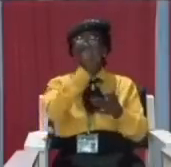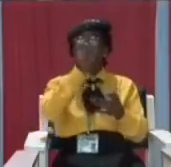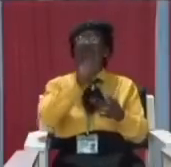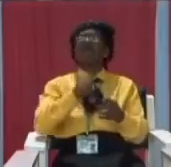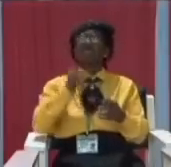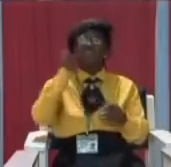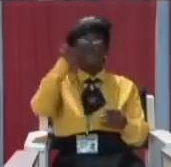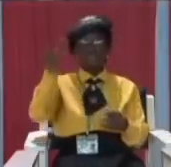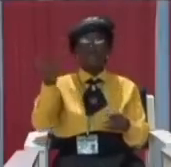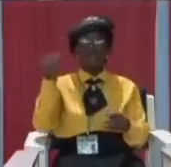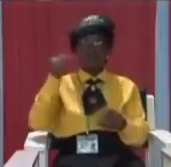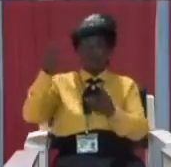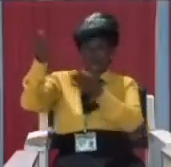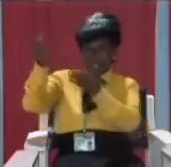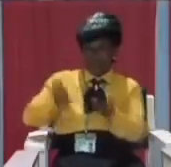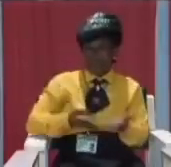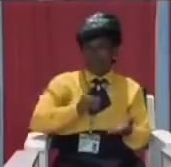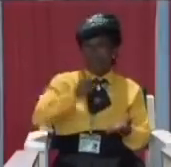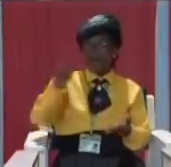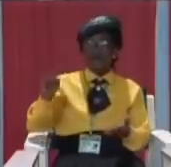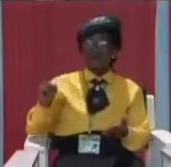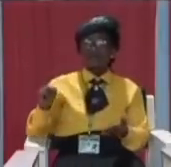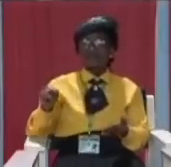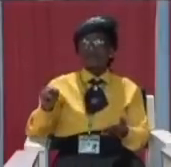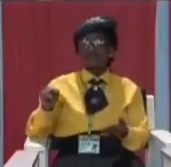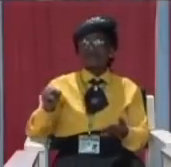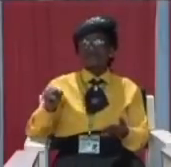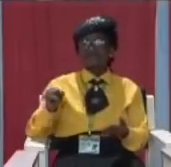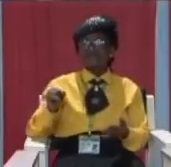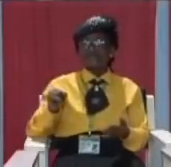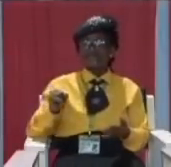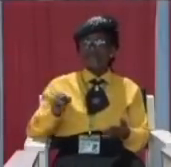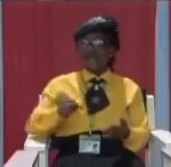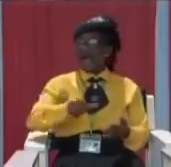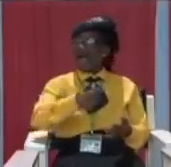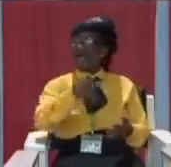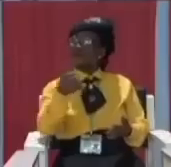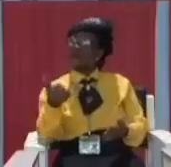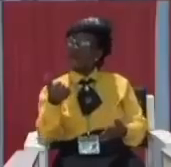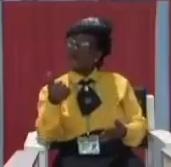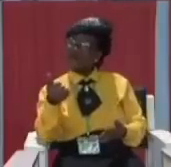carrying brand new set of twins.